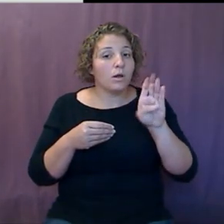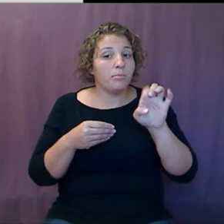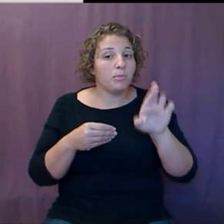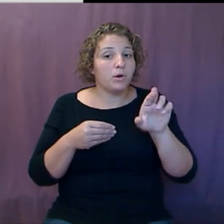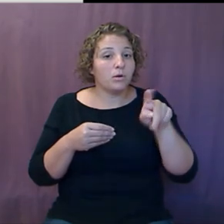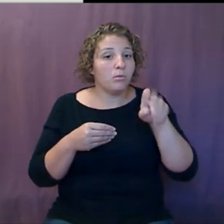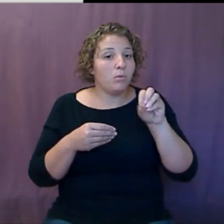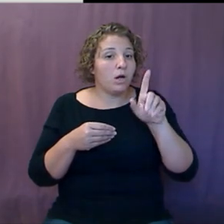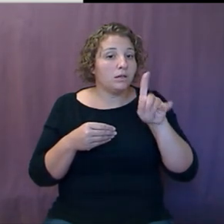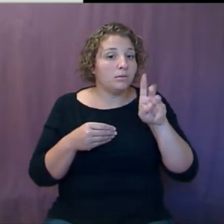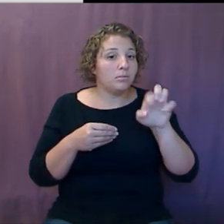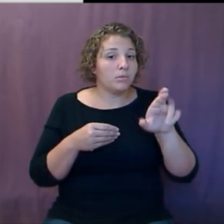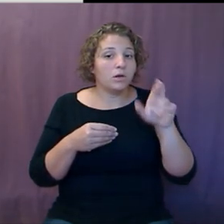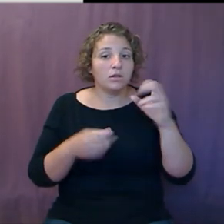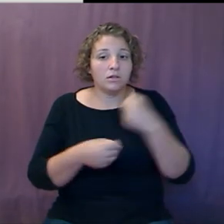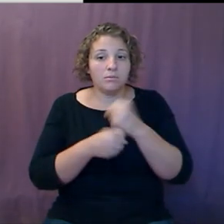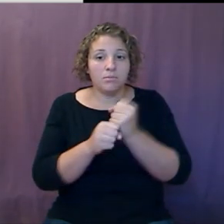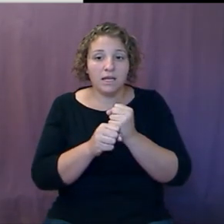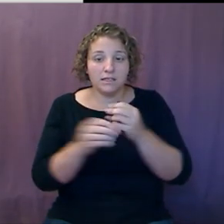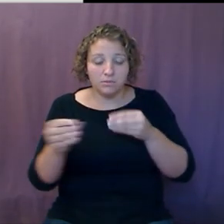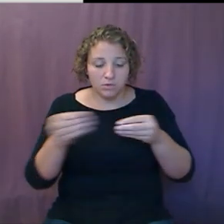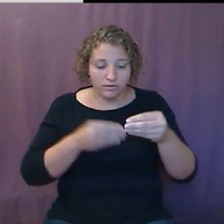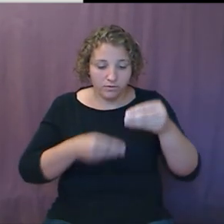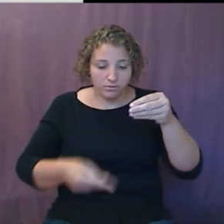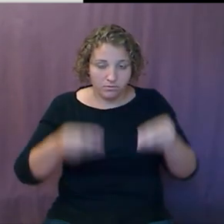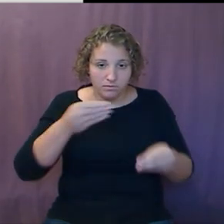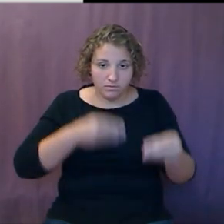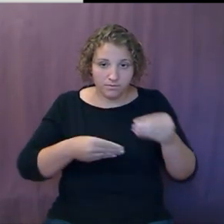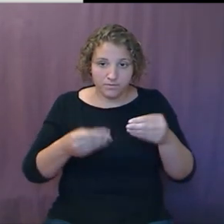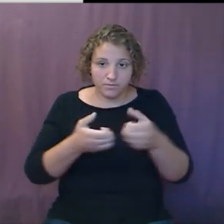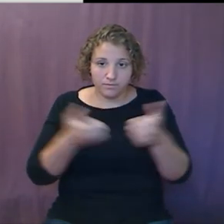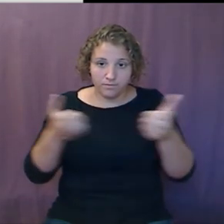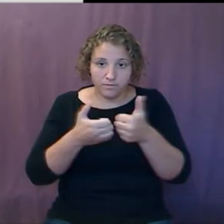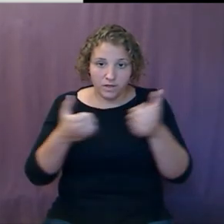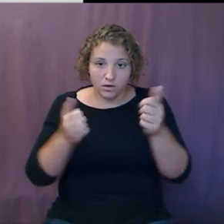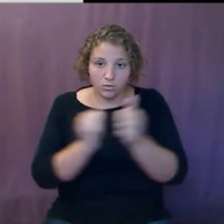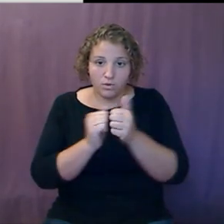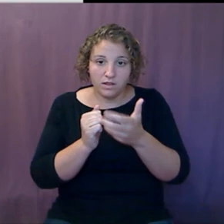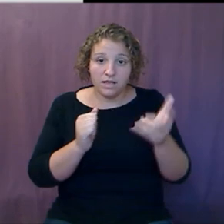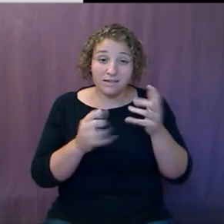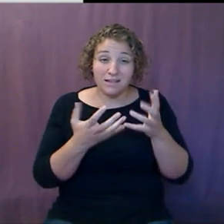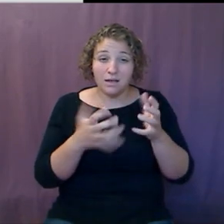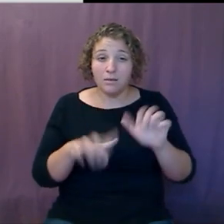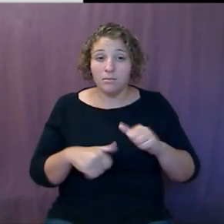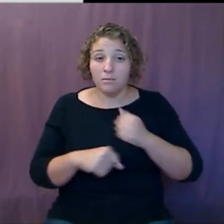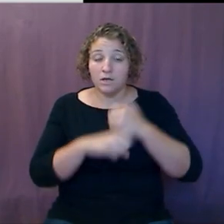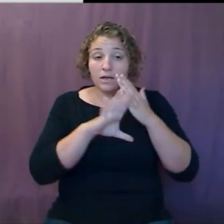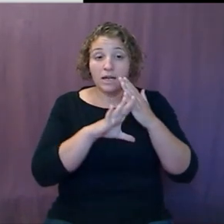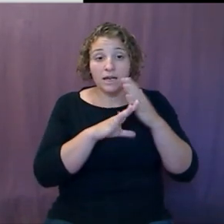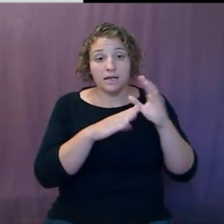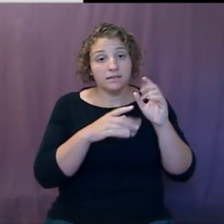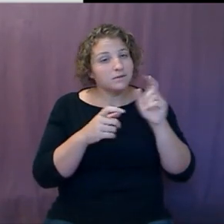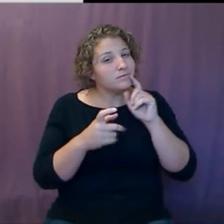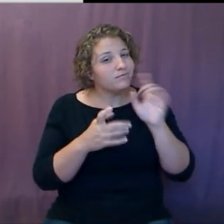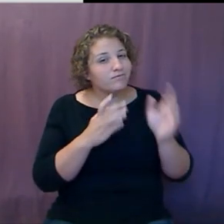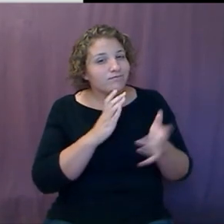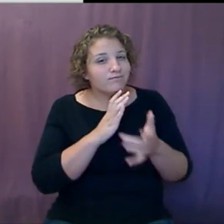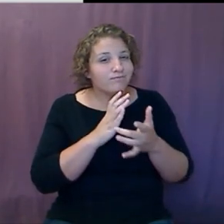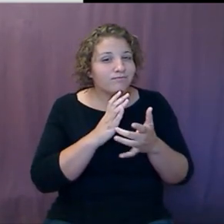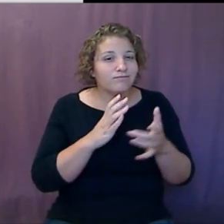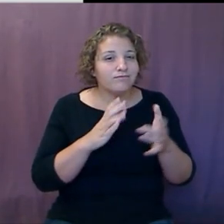a mesh that is flexible enough to bend or stretch with the underlying material which protects the delicate circuitry from the stresses of the natural